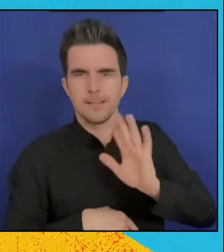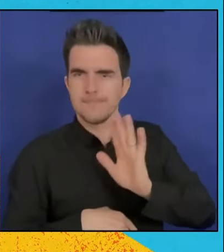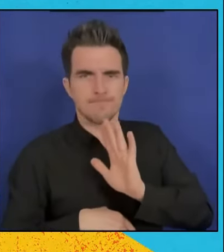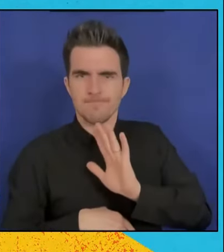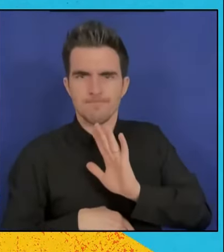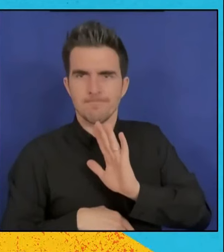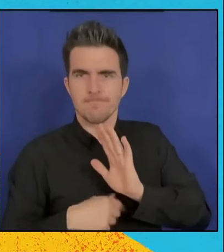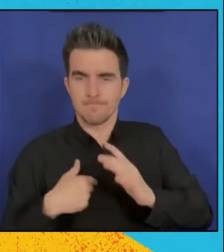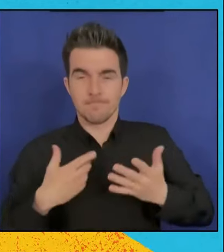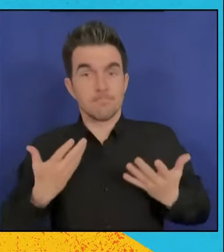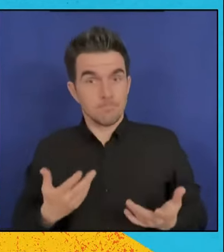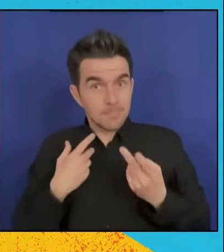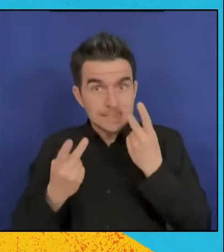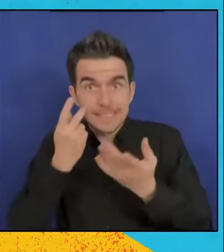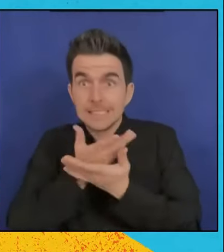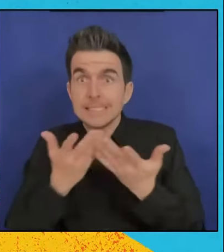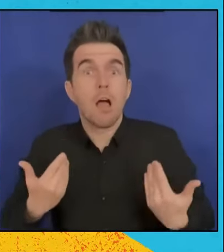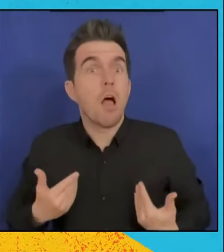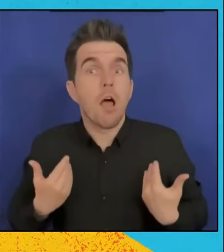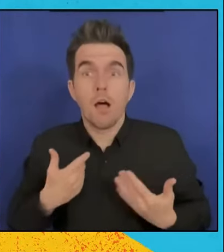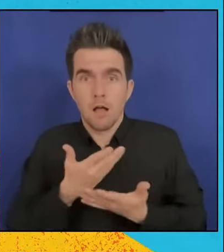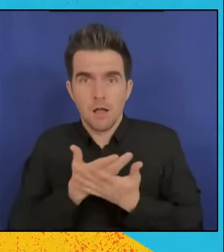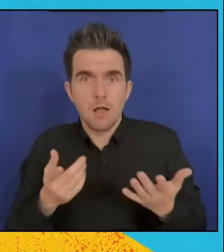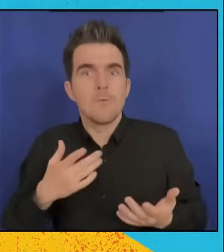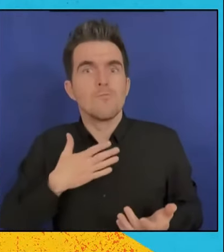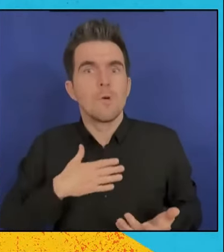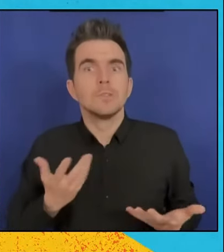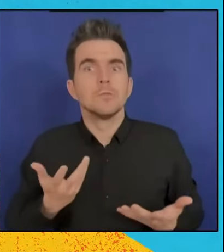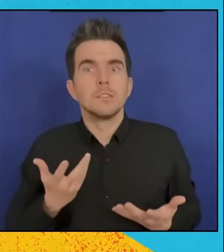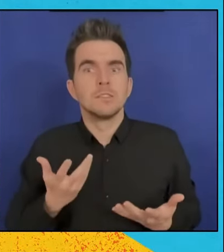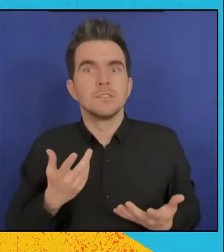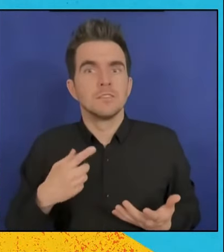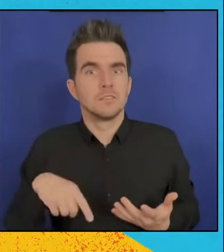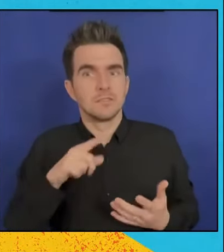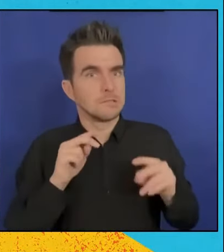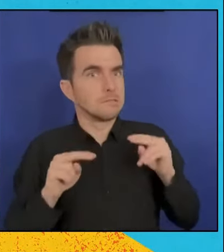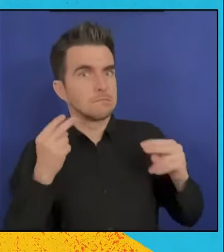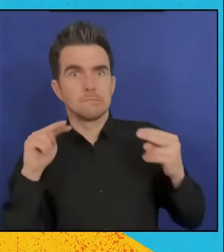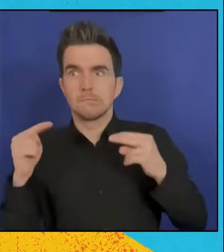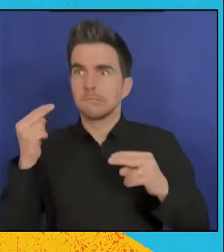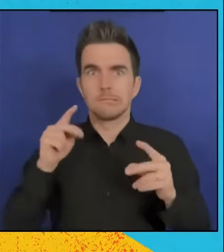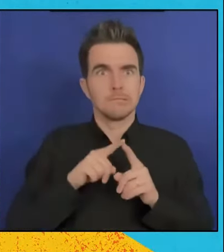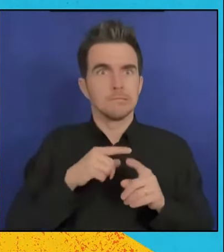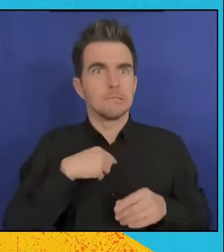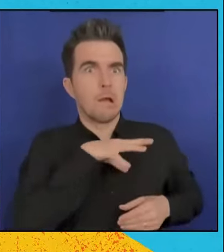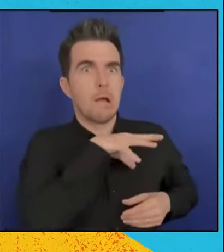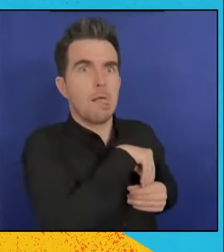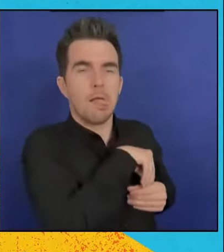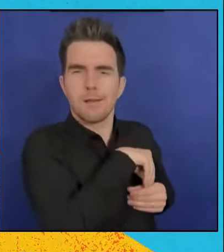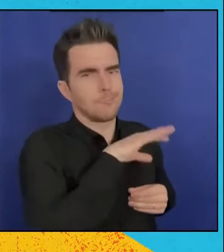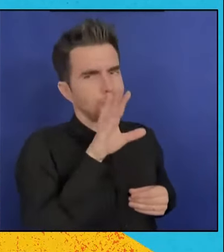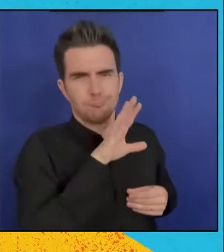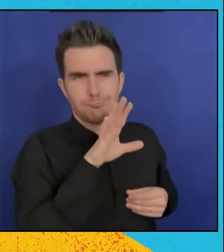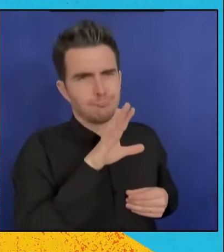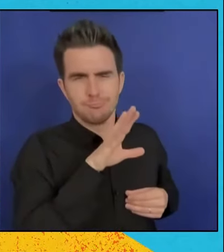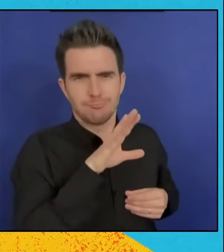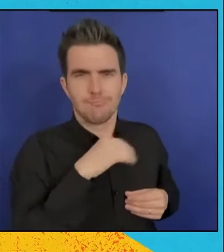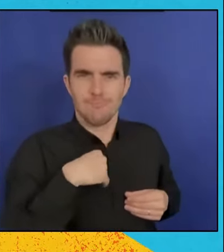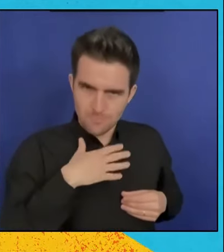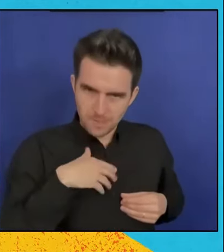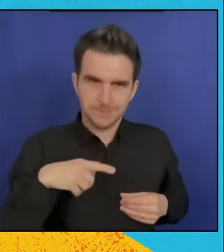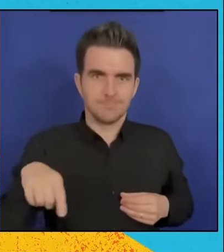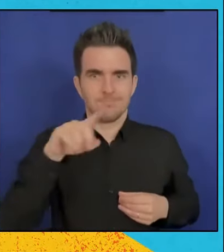when you walk into this building here, power is a very distant phenomenon. And I first of all want to salute all of you who have